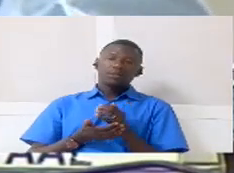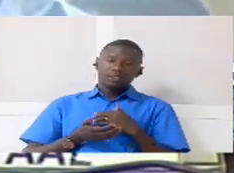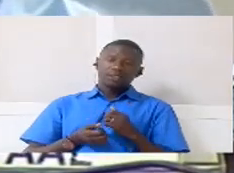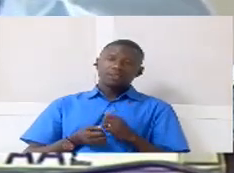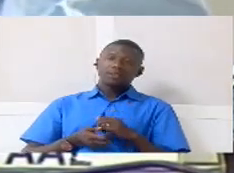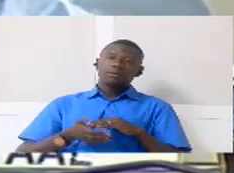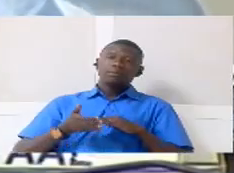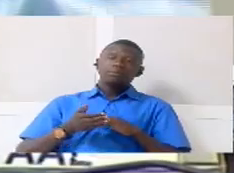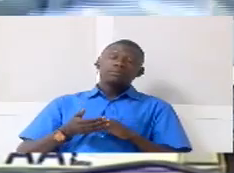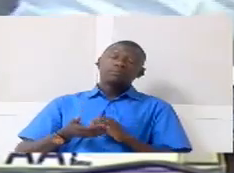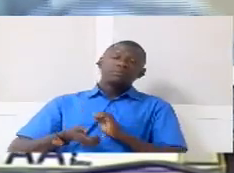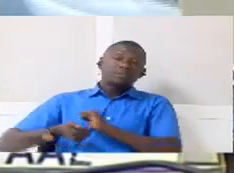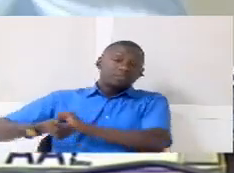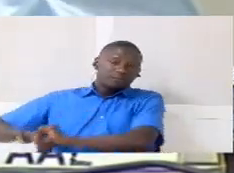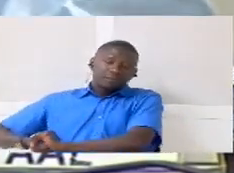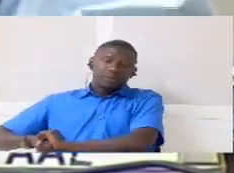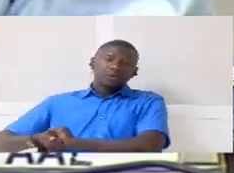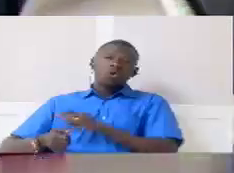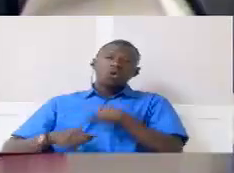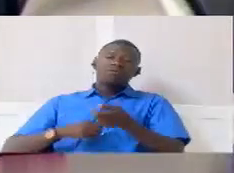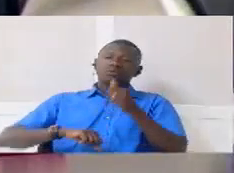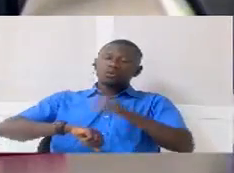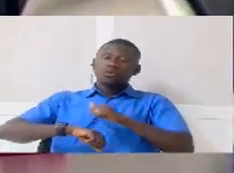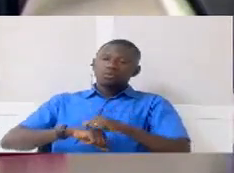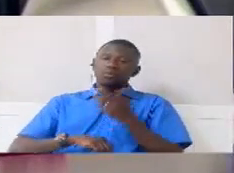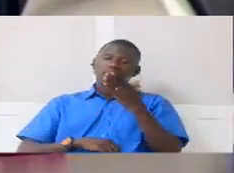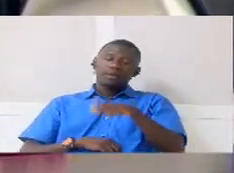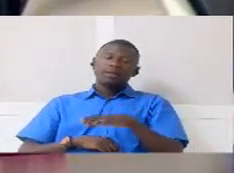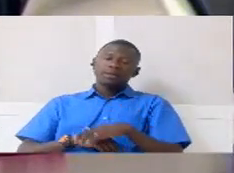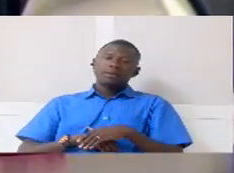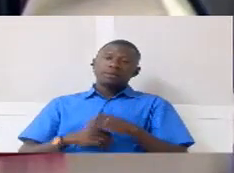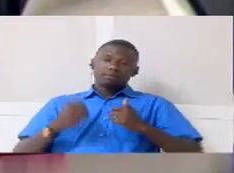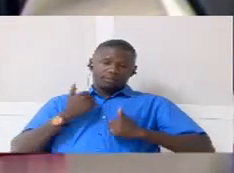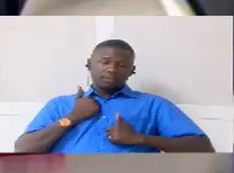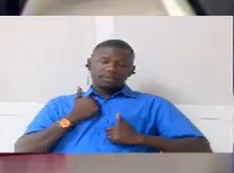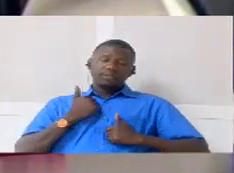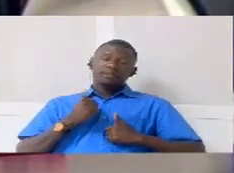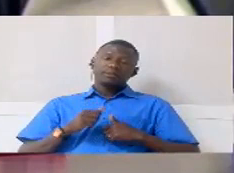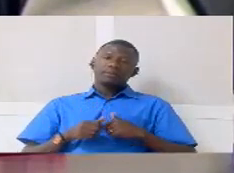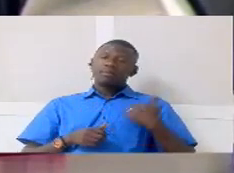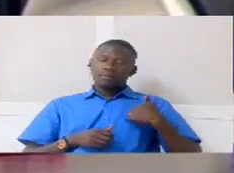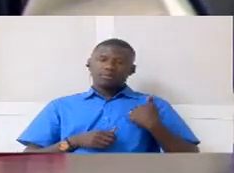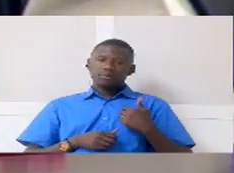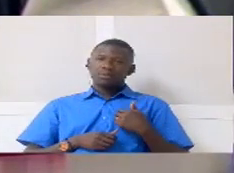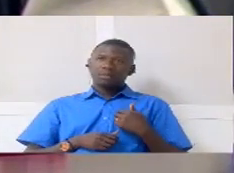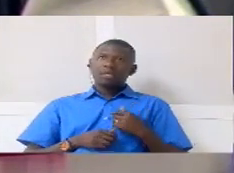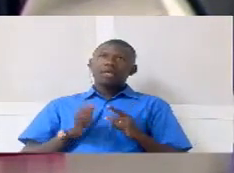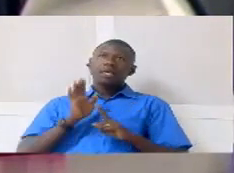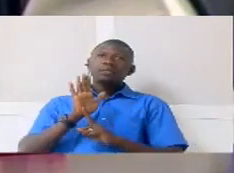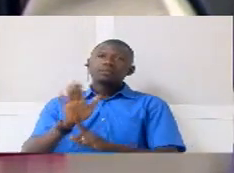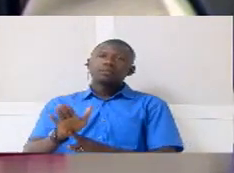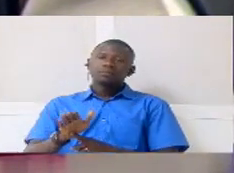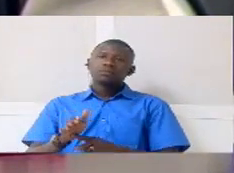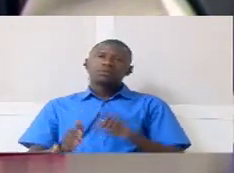prison officers against some of the inmates, in particular, Laminja. Do you recall that?